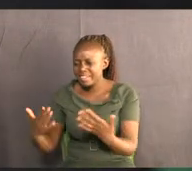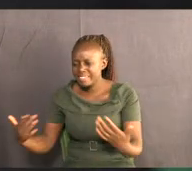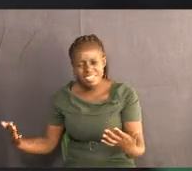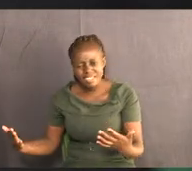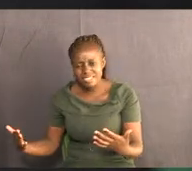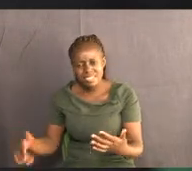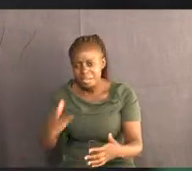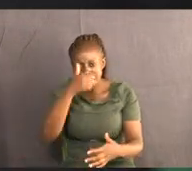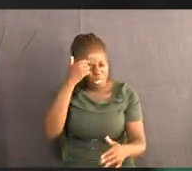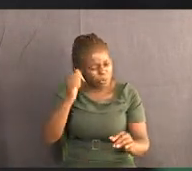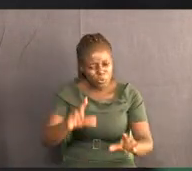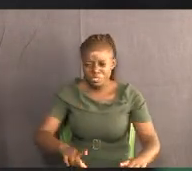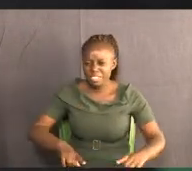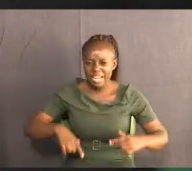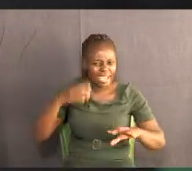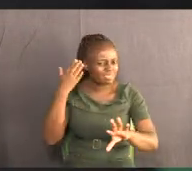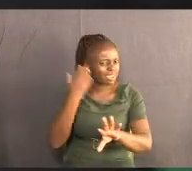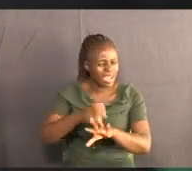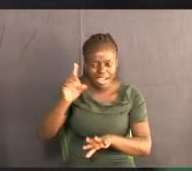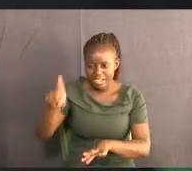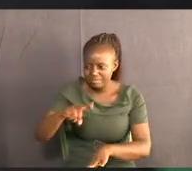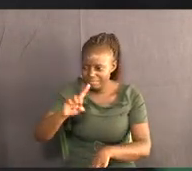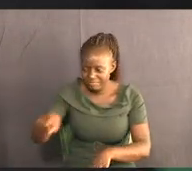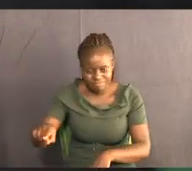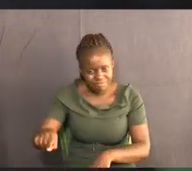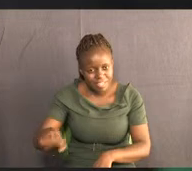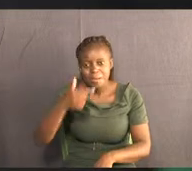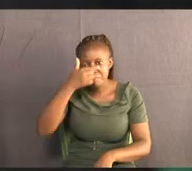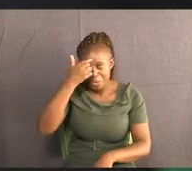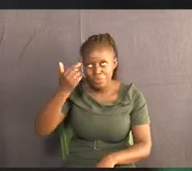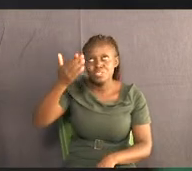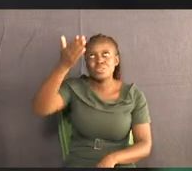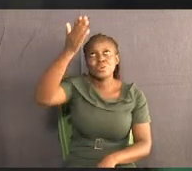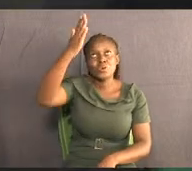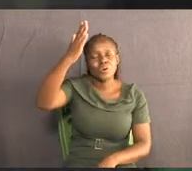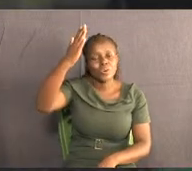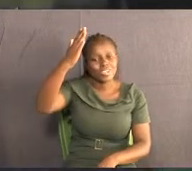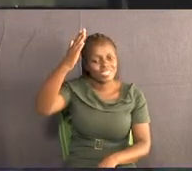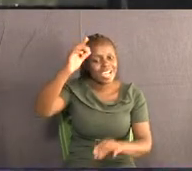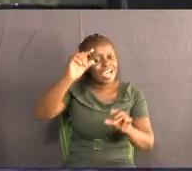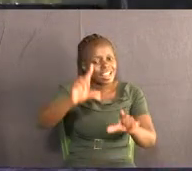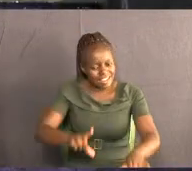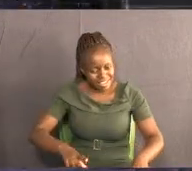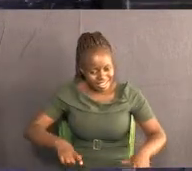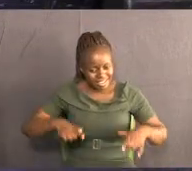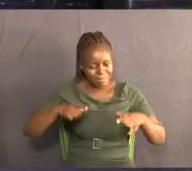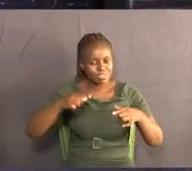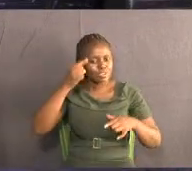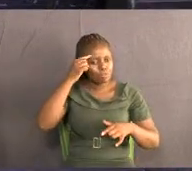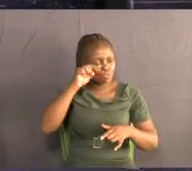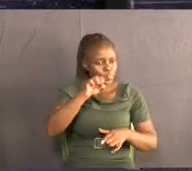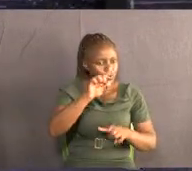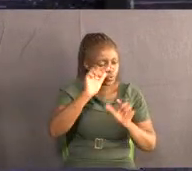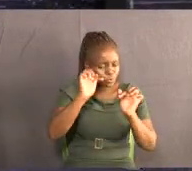life seems to be, because I am God and I am alive and I am coming back for you today.